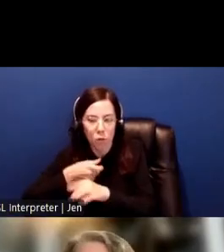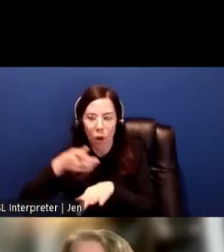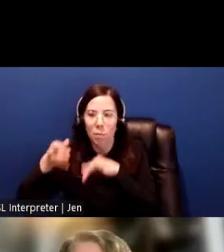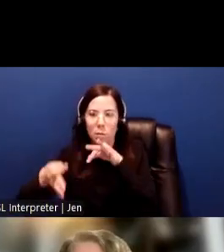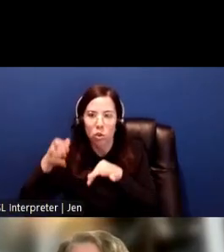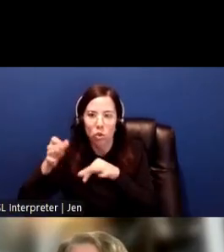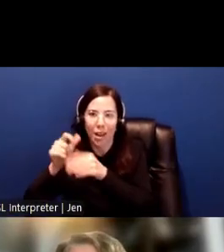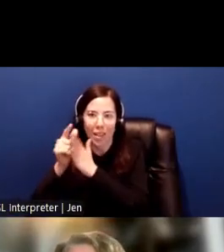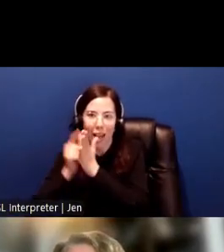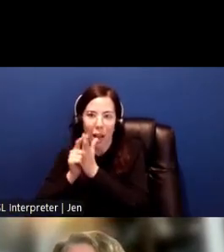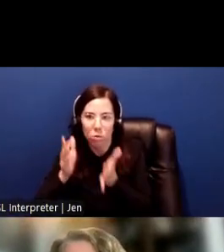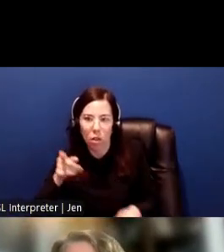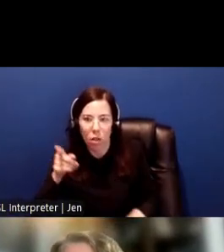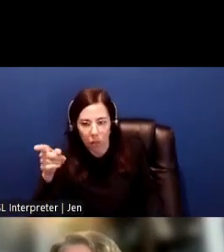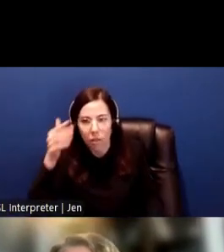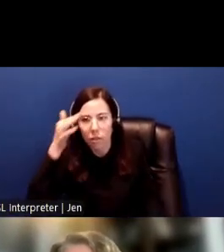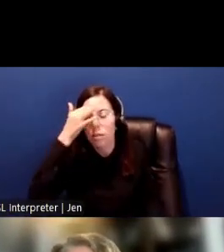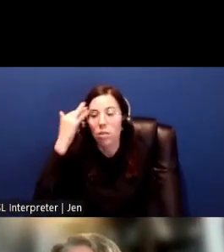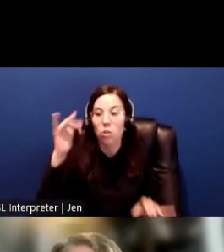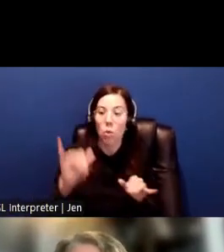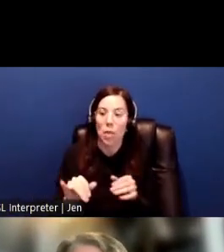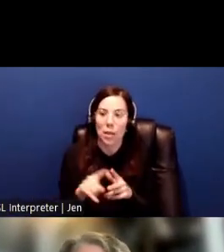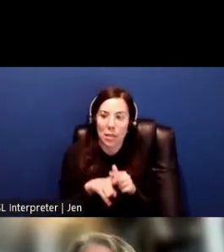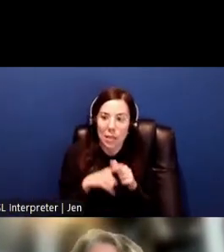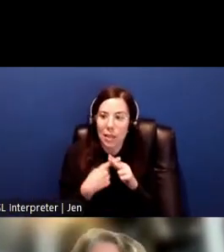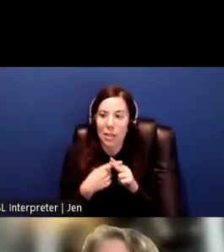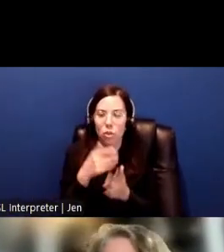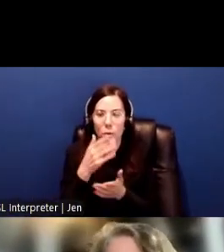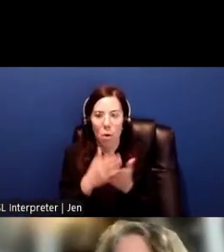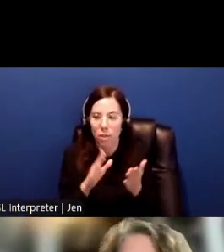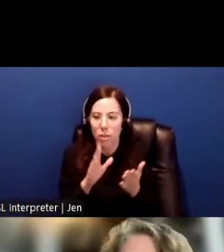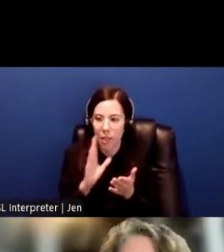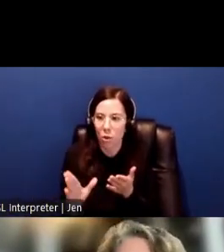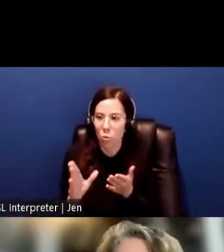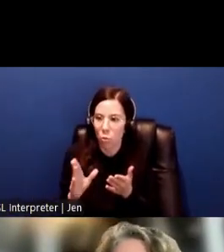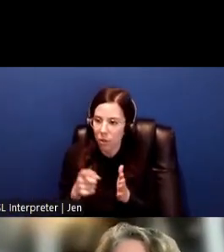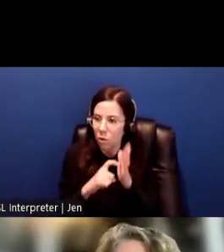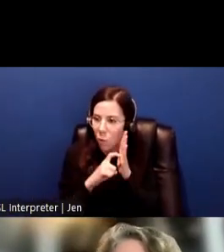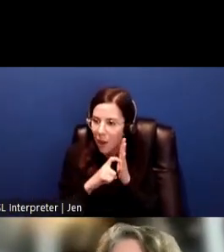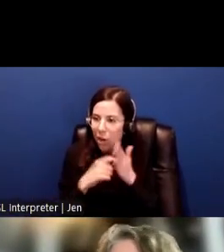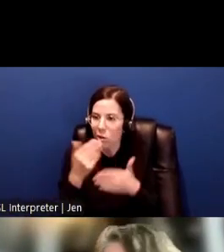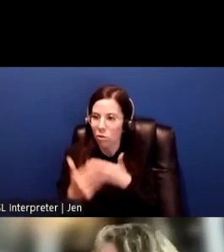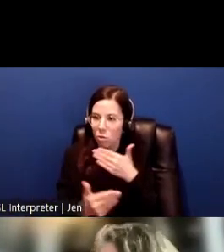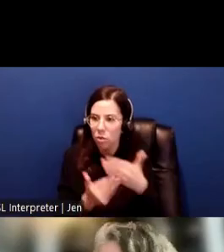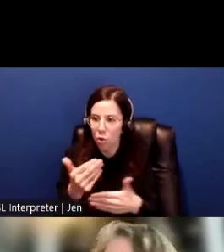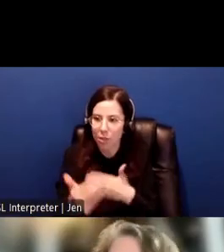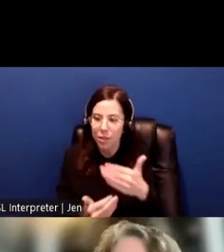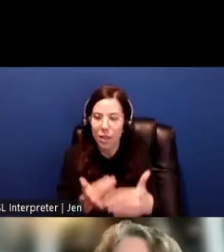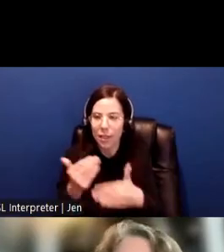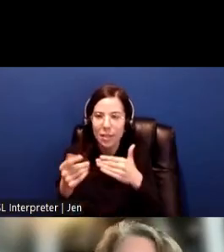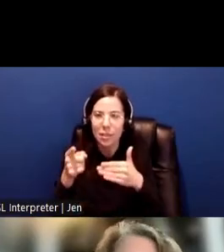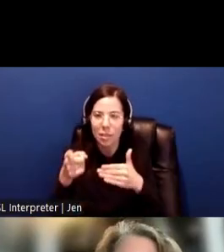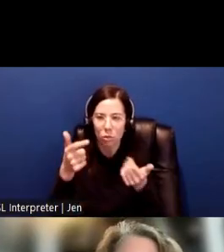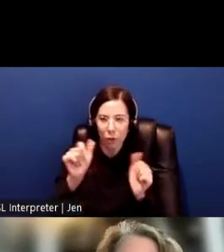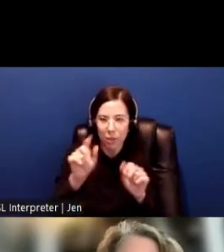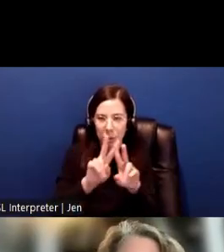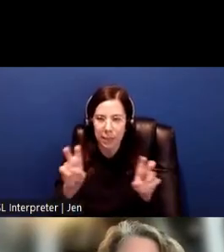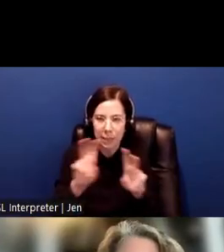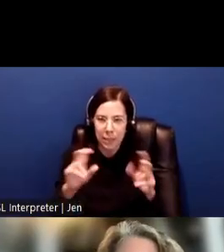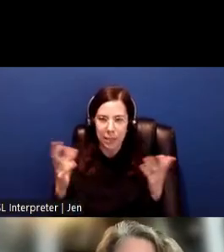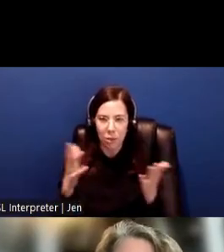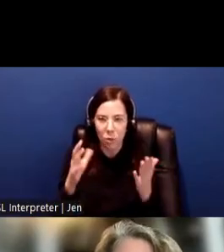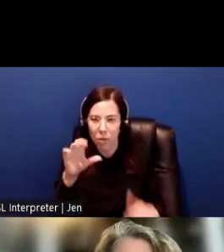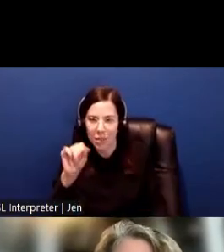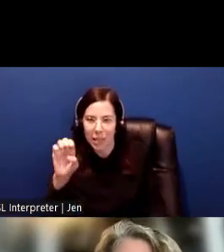So those would be the initial steps that you would take in the process as you're trying to assess what the case